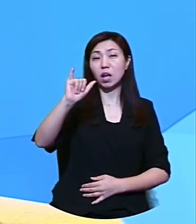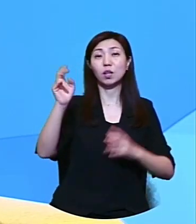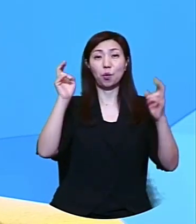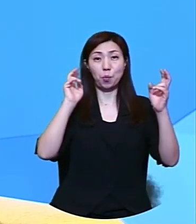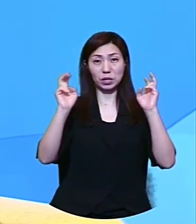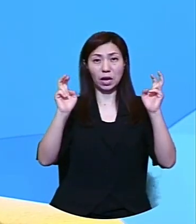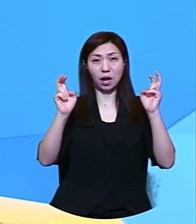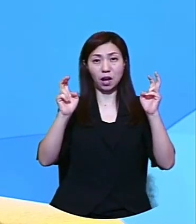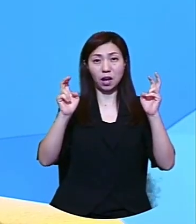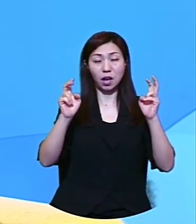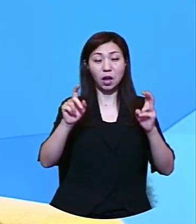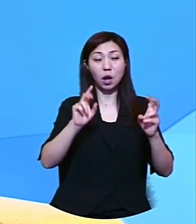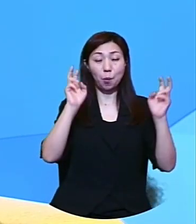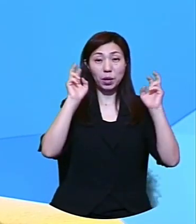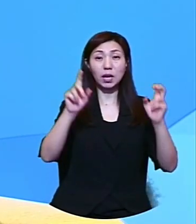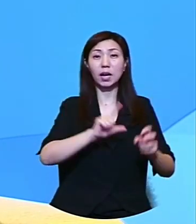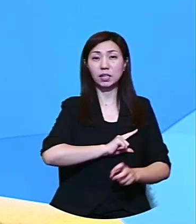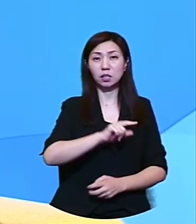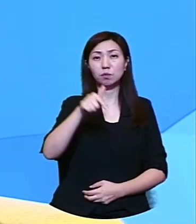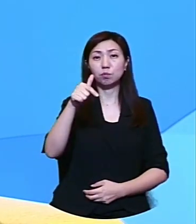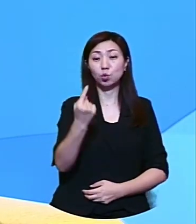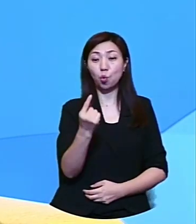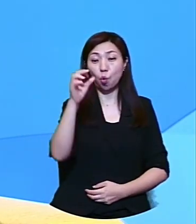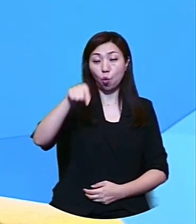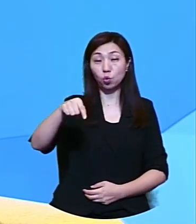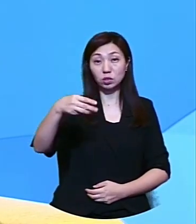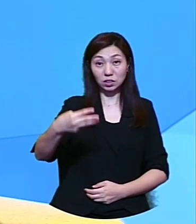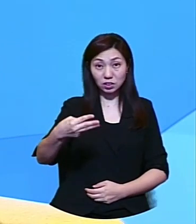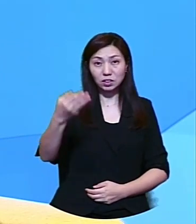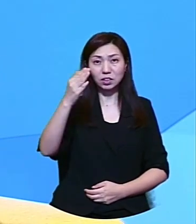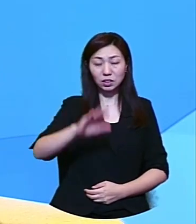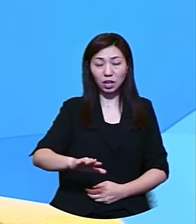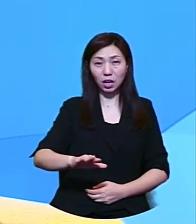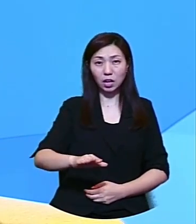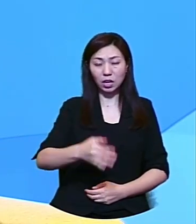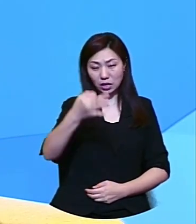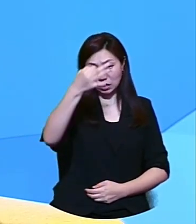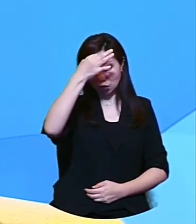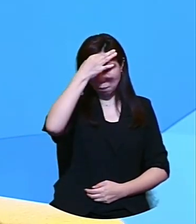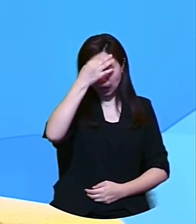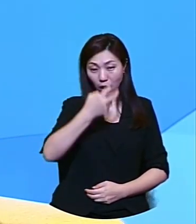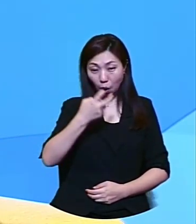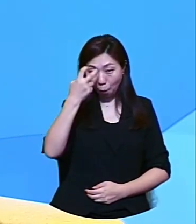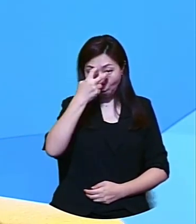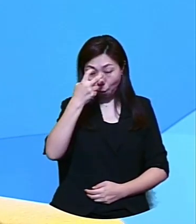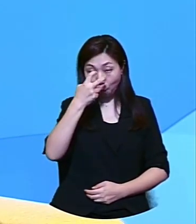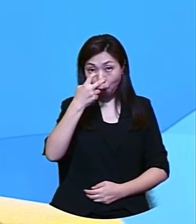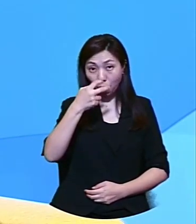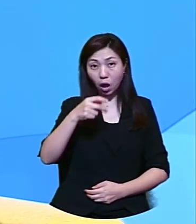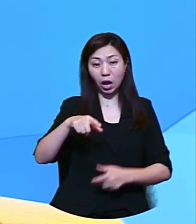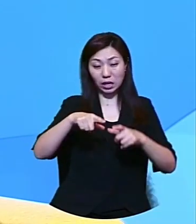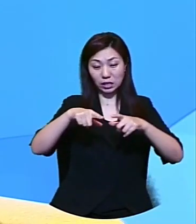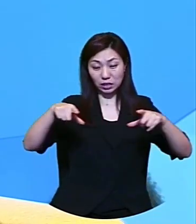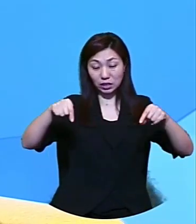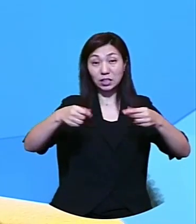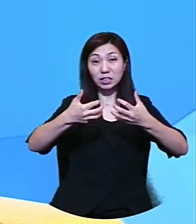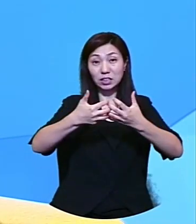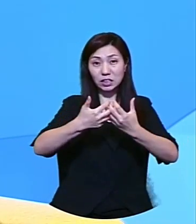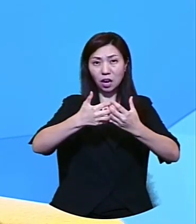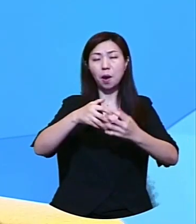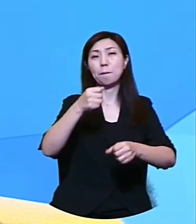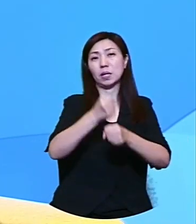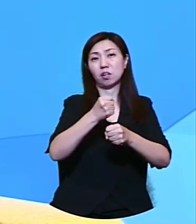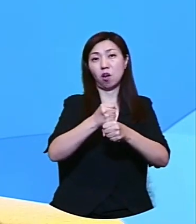smart diagnosis the kit for the malaria. It means that if we have just one drop of blood, then